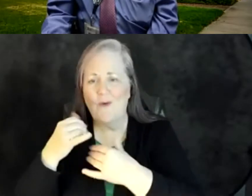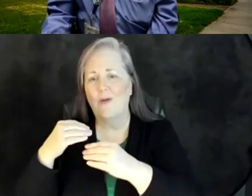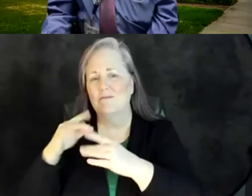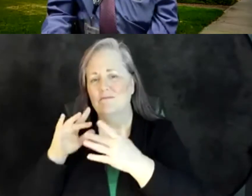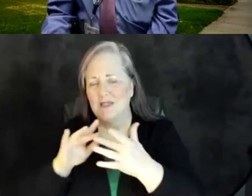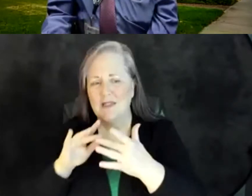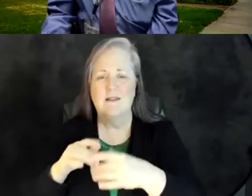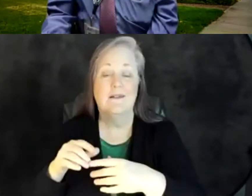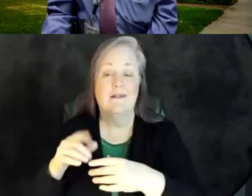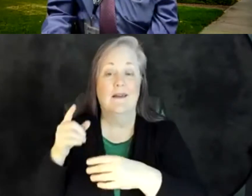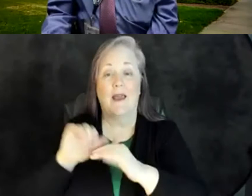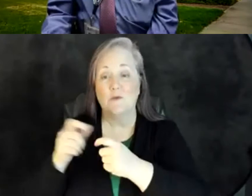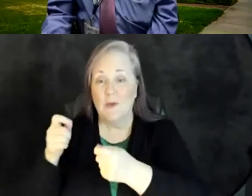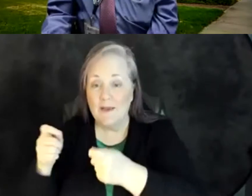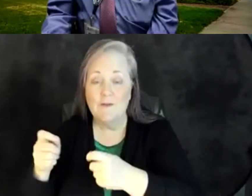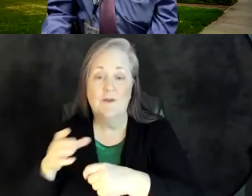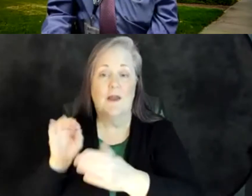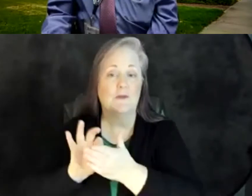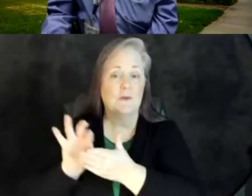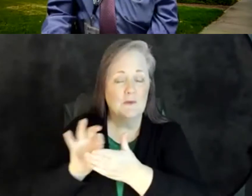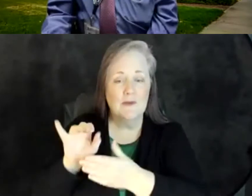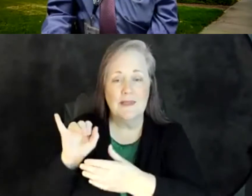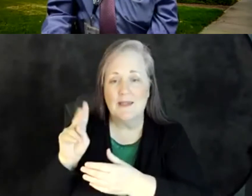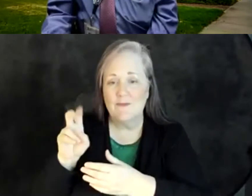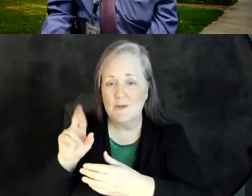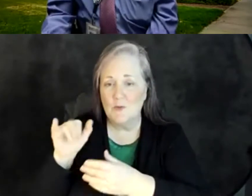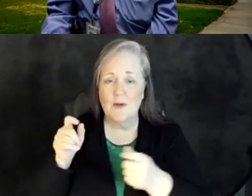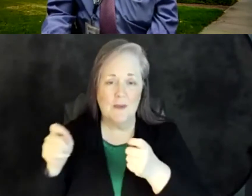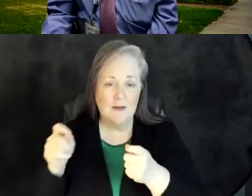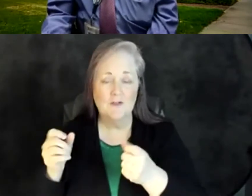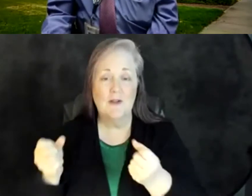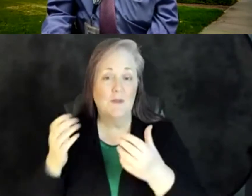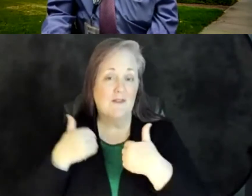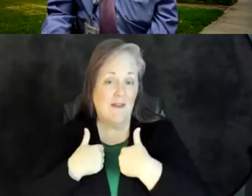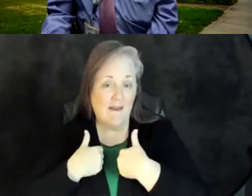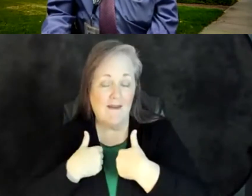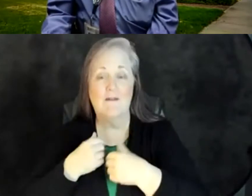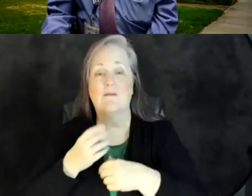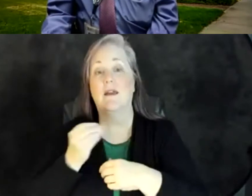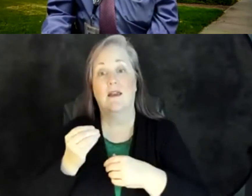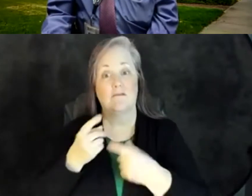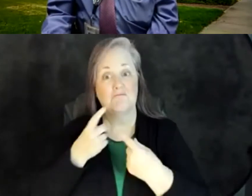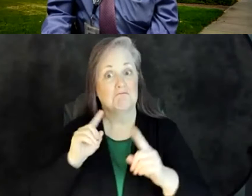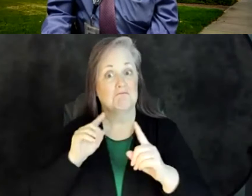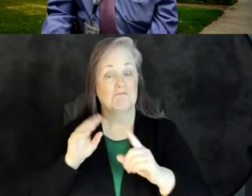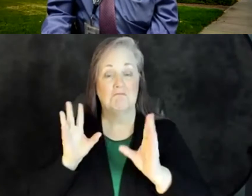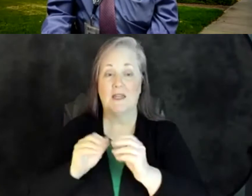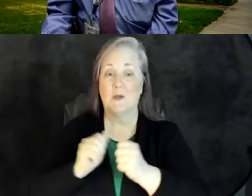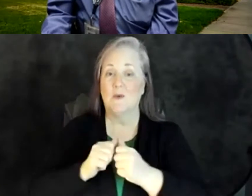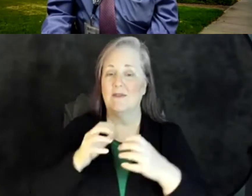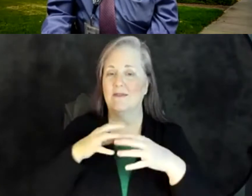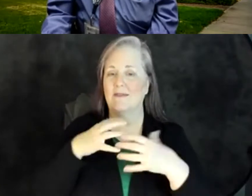as inventory management. And that's been very successful. And we're meeting weekly with our health